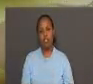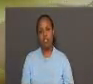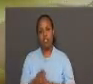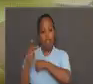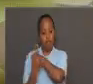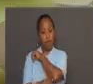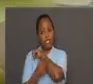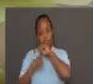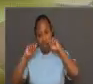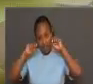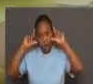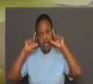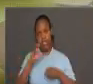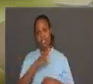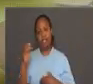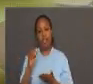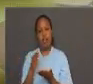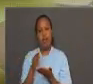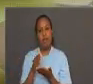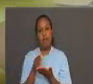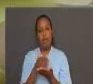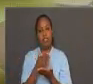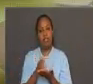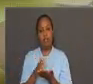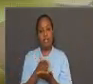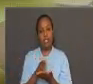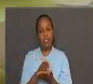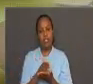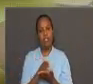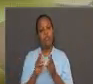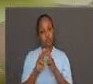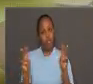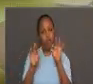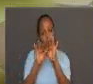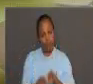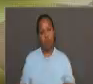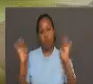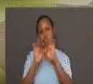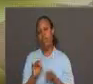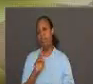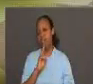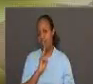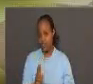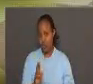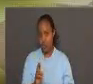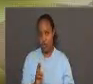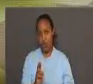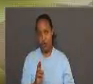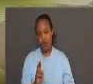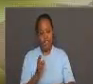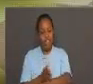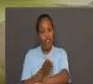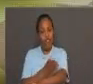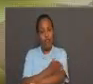Political awareness and participation are very important to the development